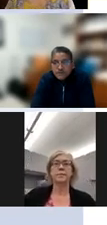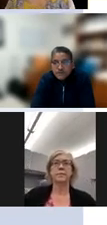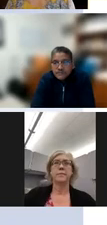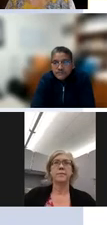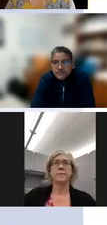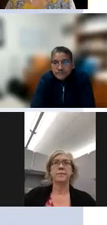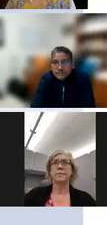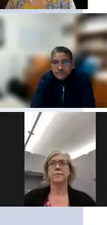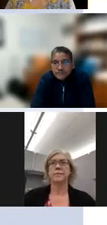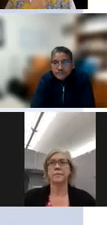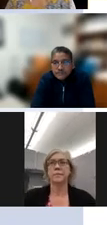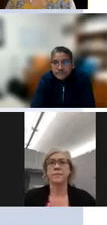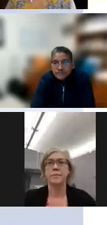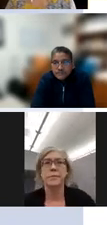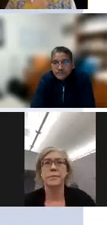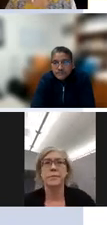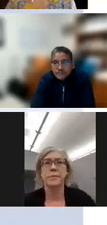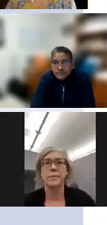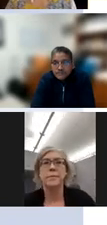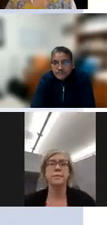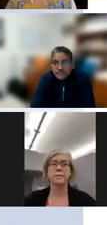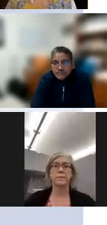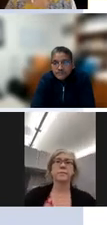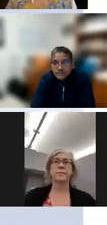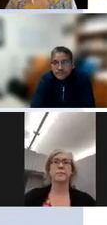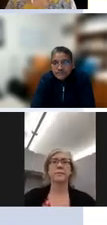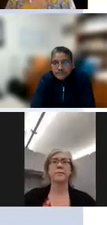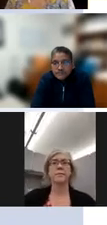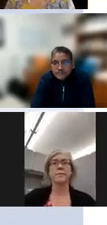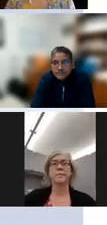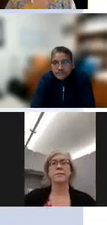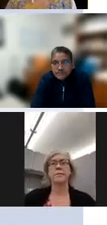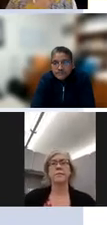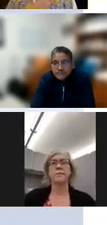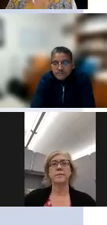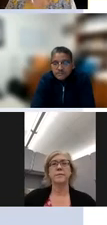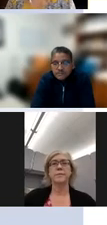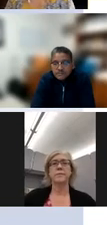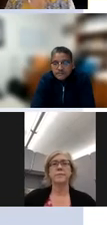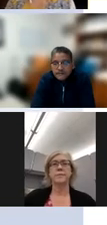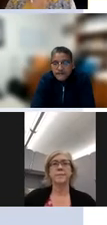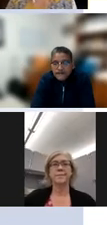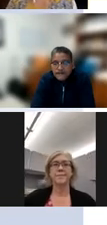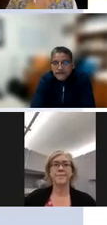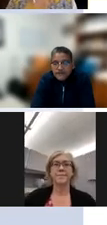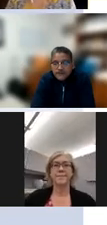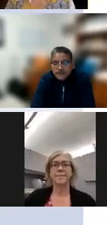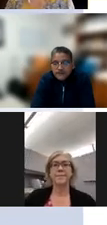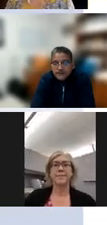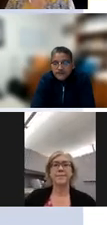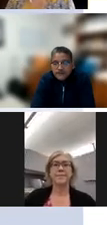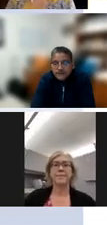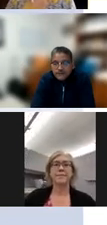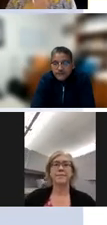from William Walker, Terry Carpenter, Michelle O'Kam, and Julie Davis Jaffe about a variety of topics that